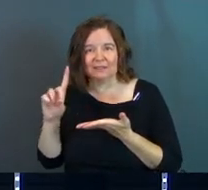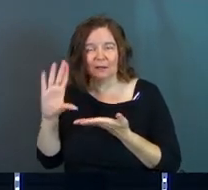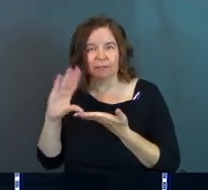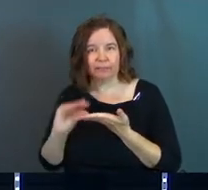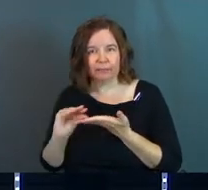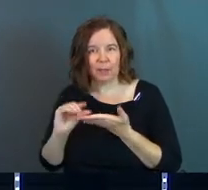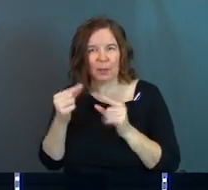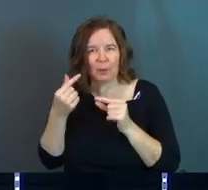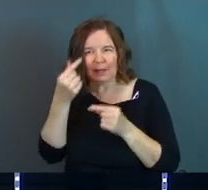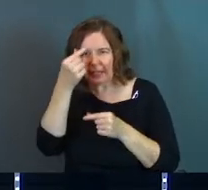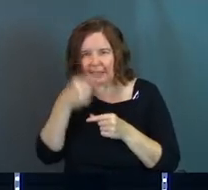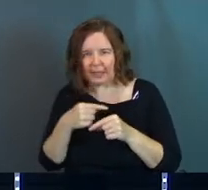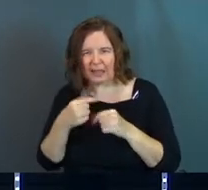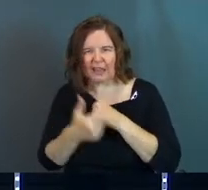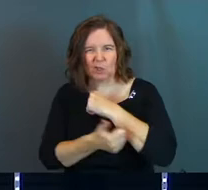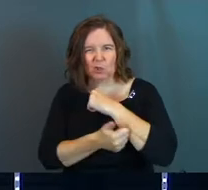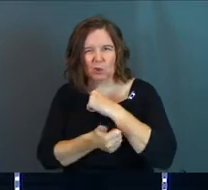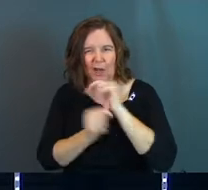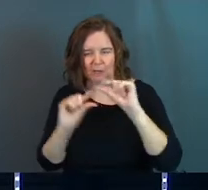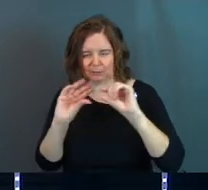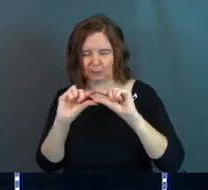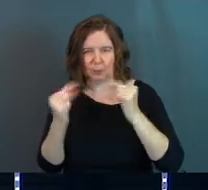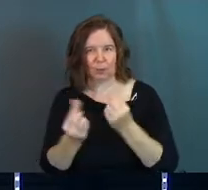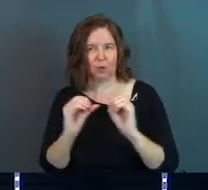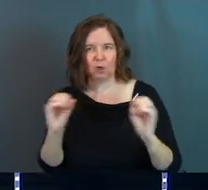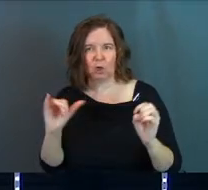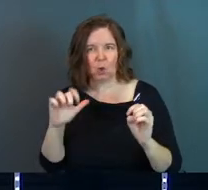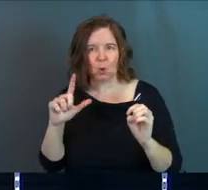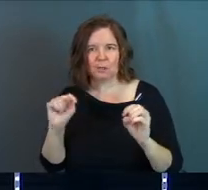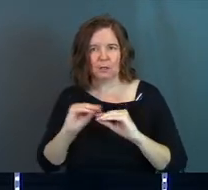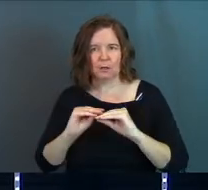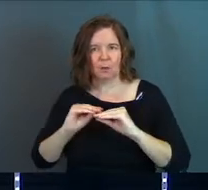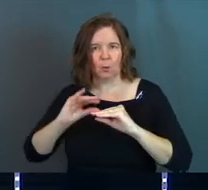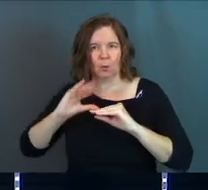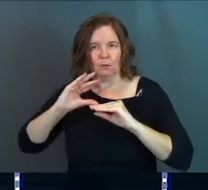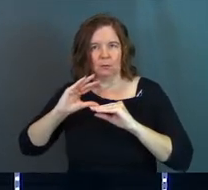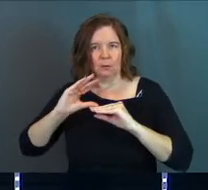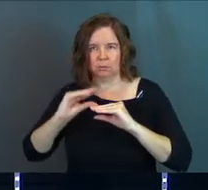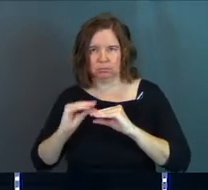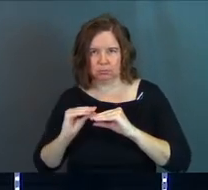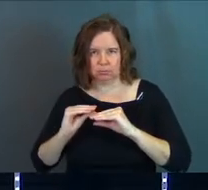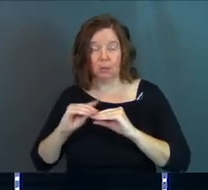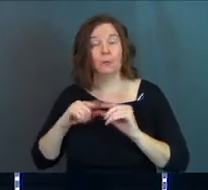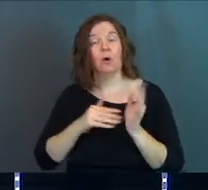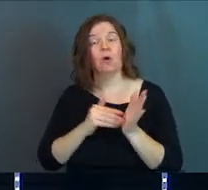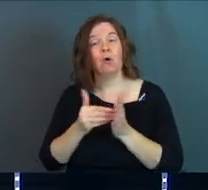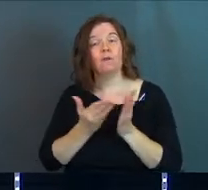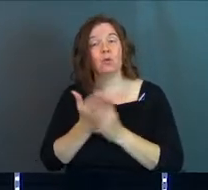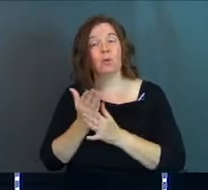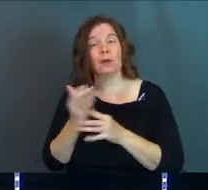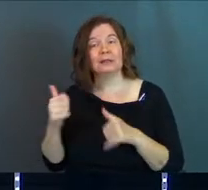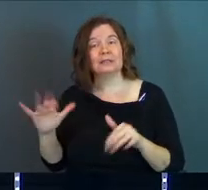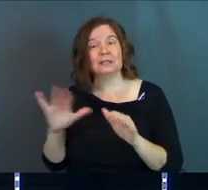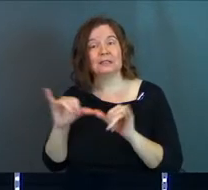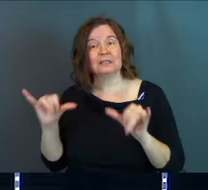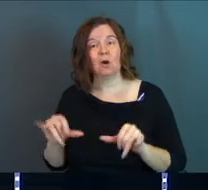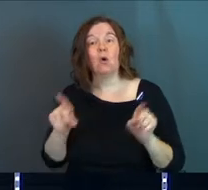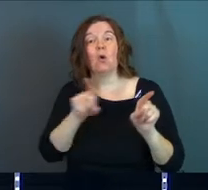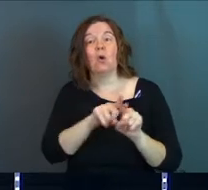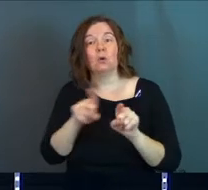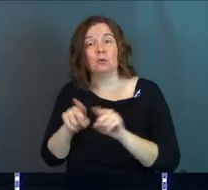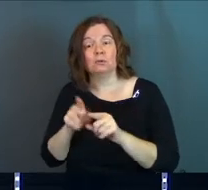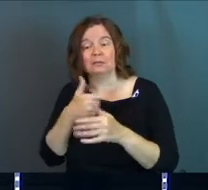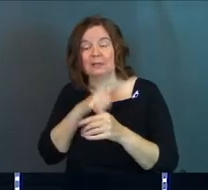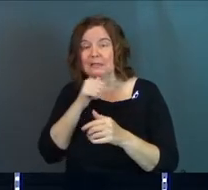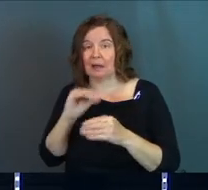like a wafer or a cracker, like there's no yeast in that, and that's okay, right? But often throughout the sacrificial system, it would all